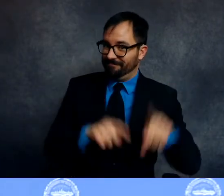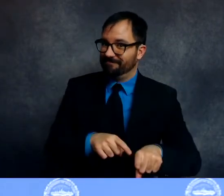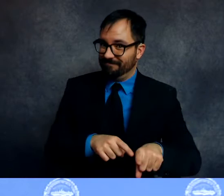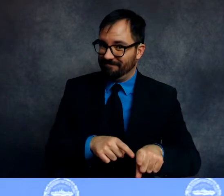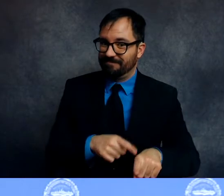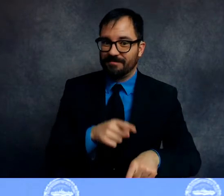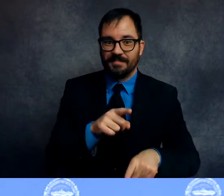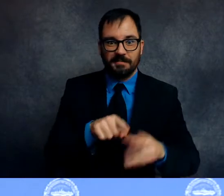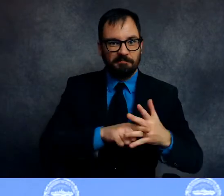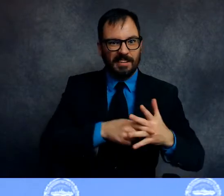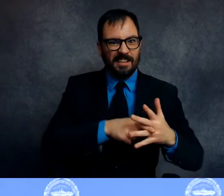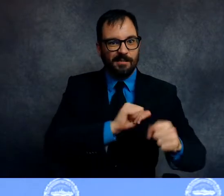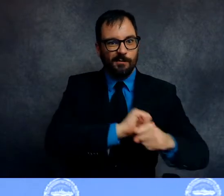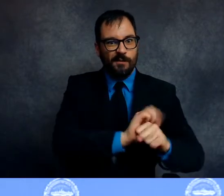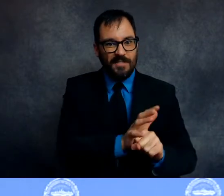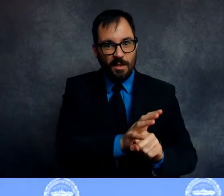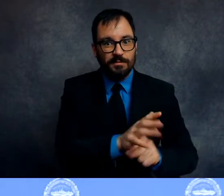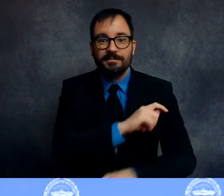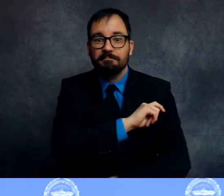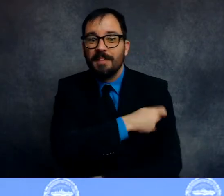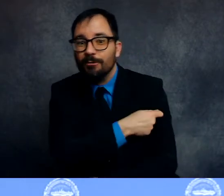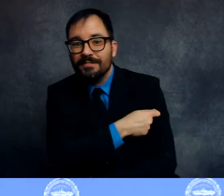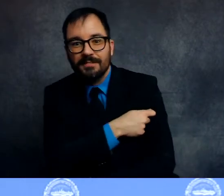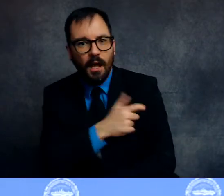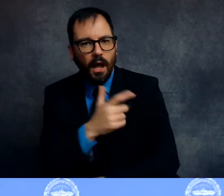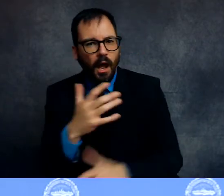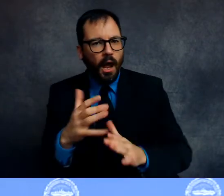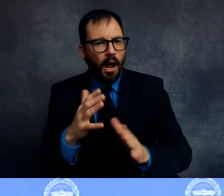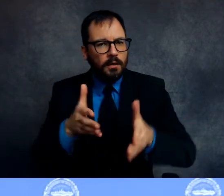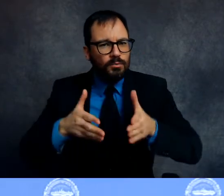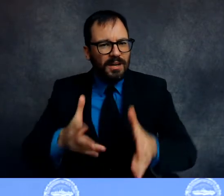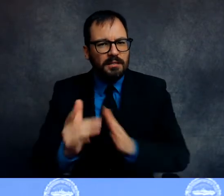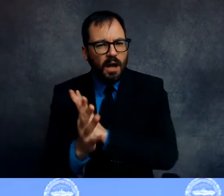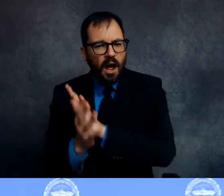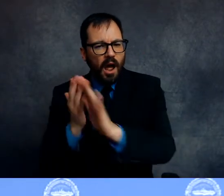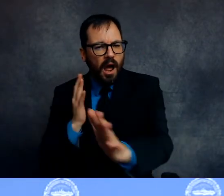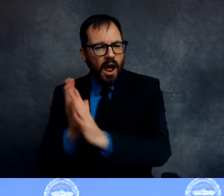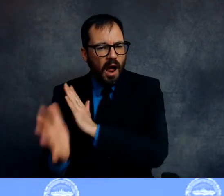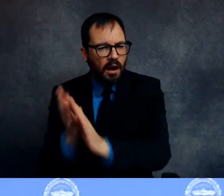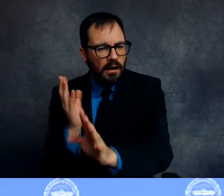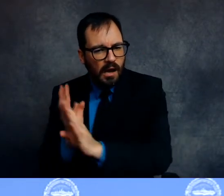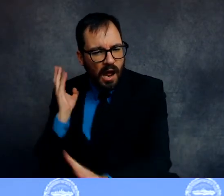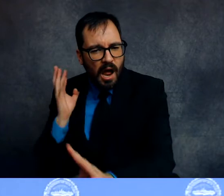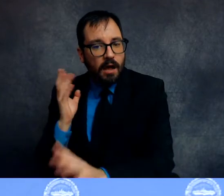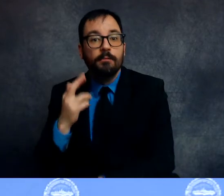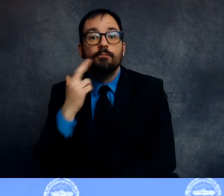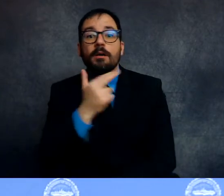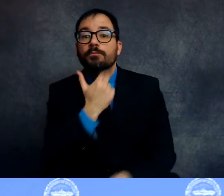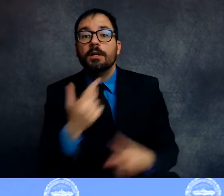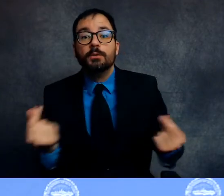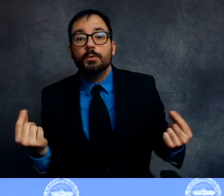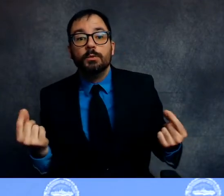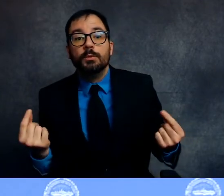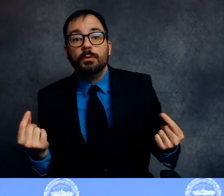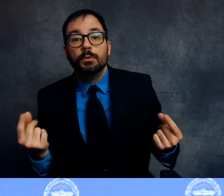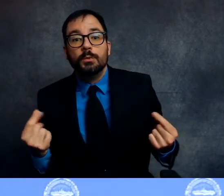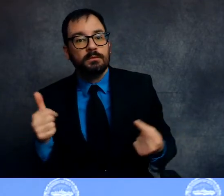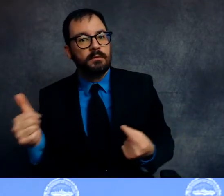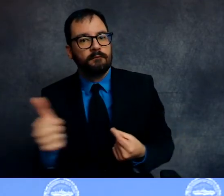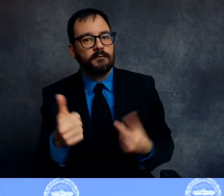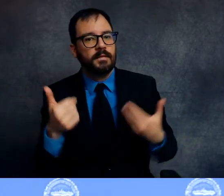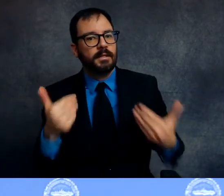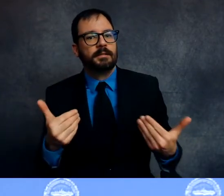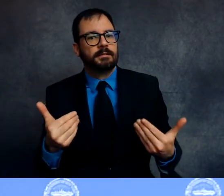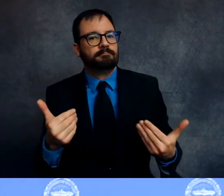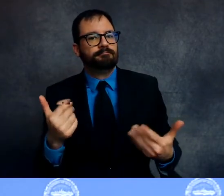the beginning of the pandemic, and we had lines on a Friday night, St. Patrick's Day weekend. We had lines up and down different streets in South Boston, other parts